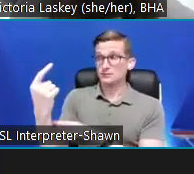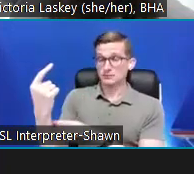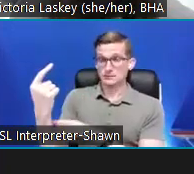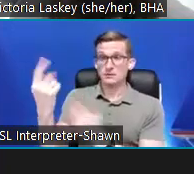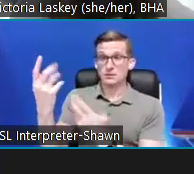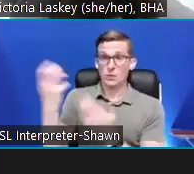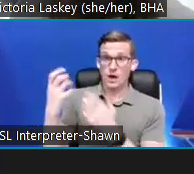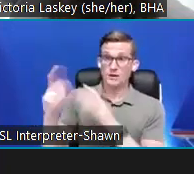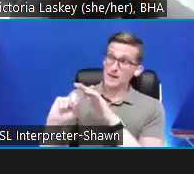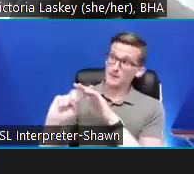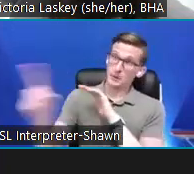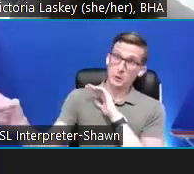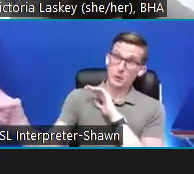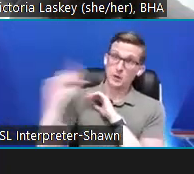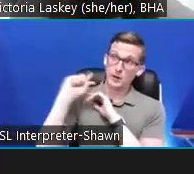the door and elope,